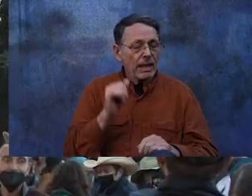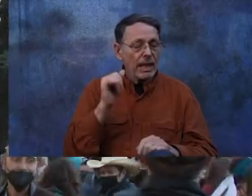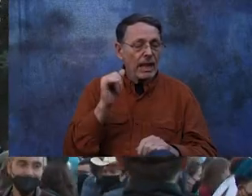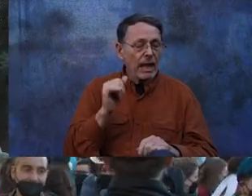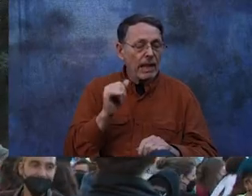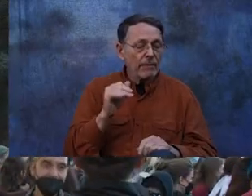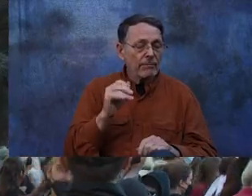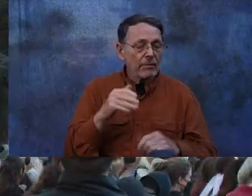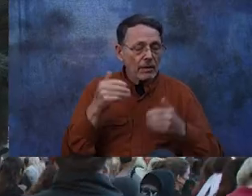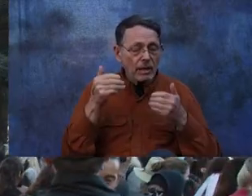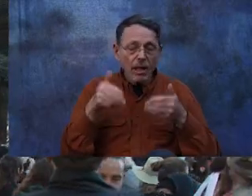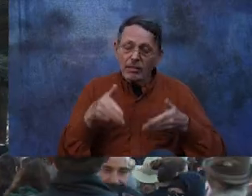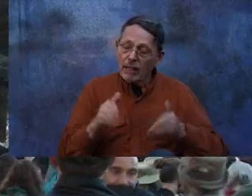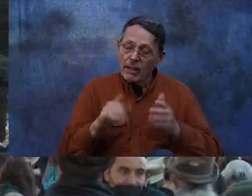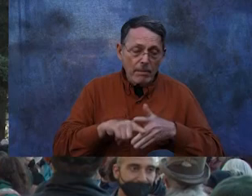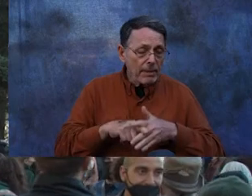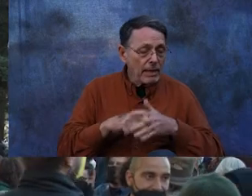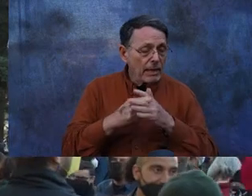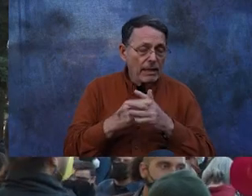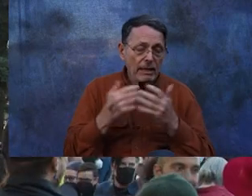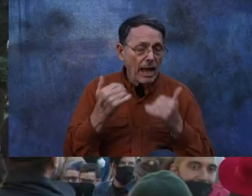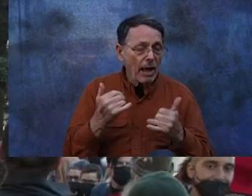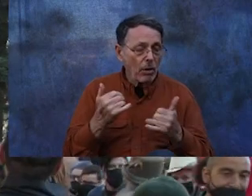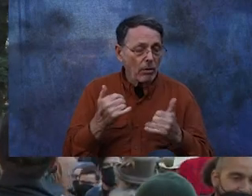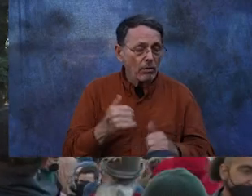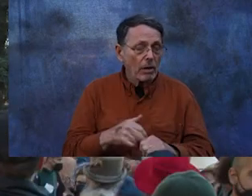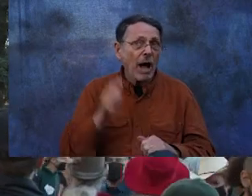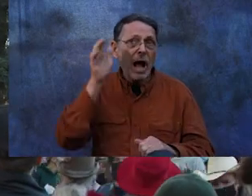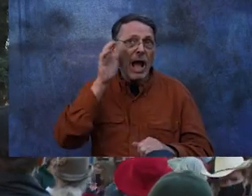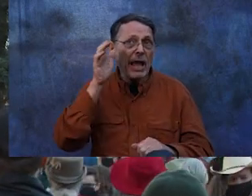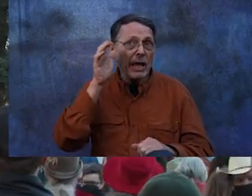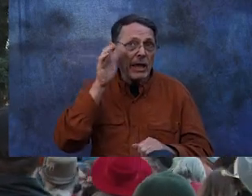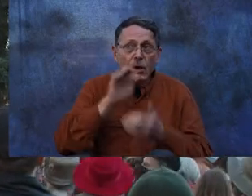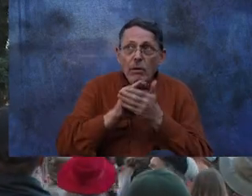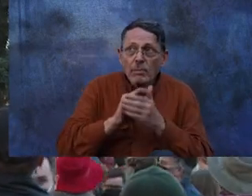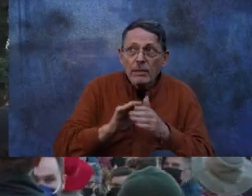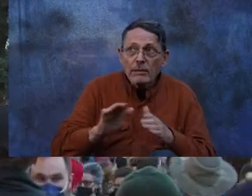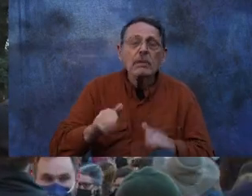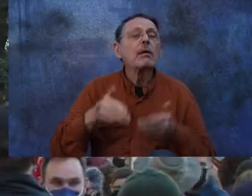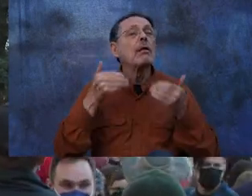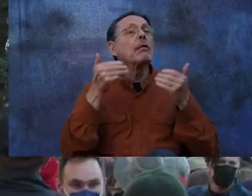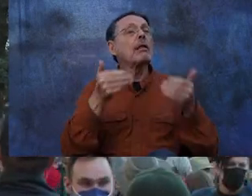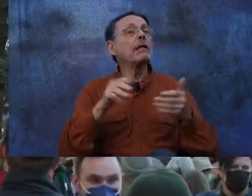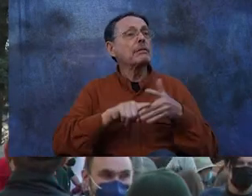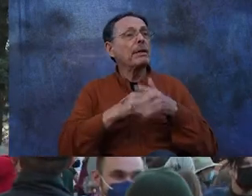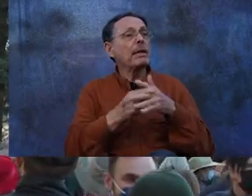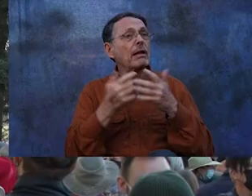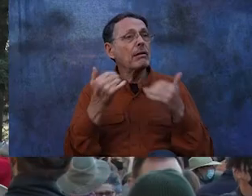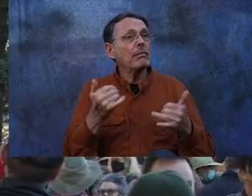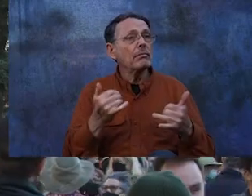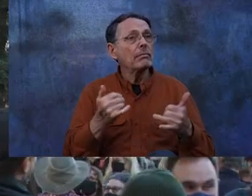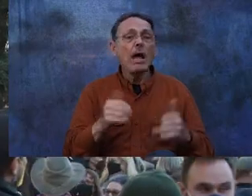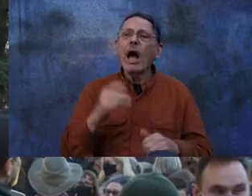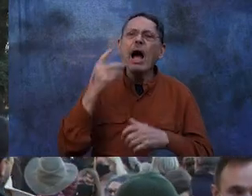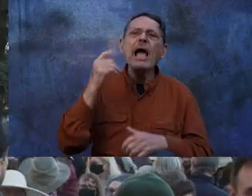freedom, let it begin now. A year of peace, let it begin now. A year